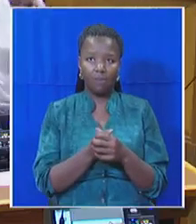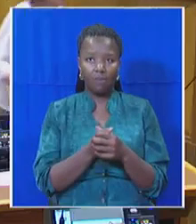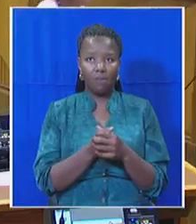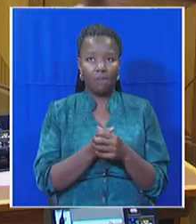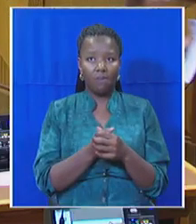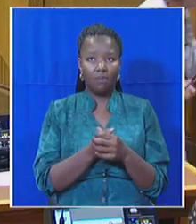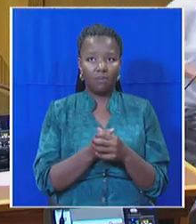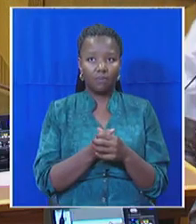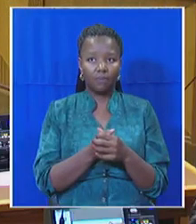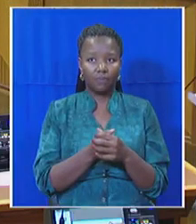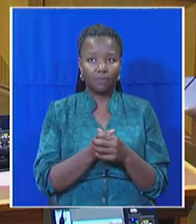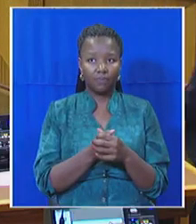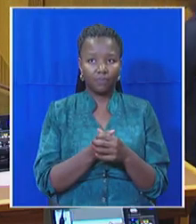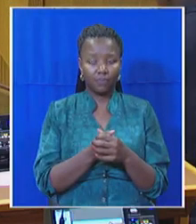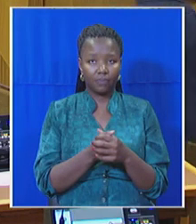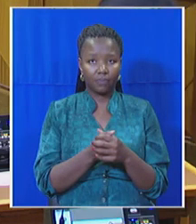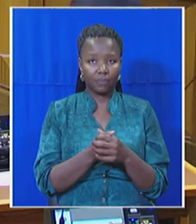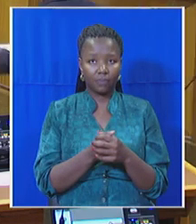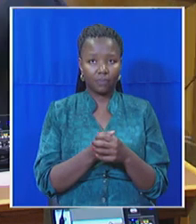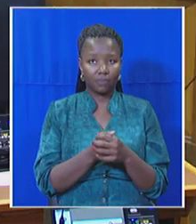I see.